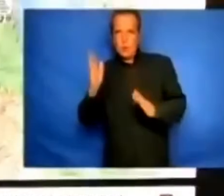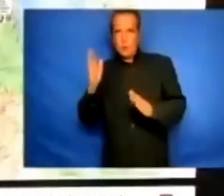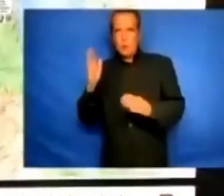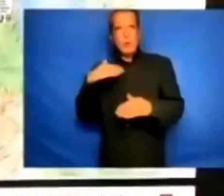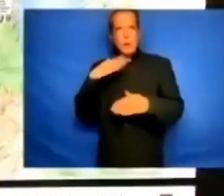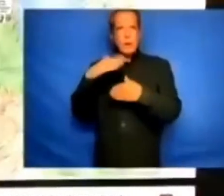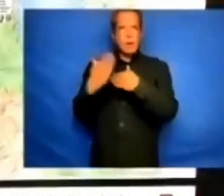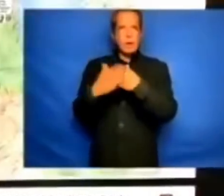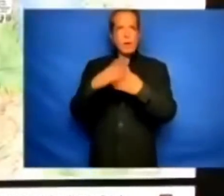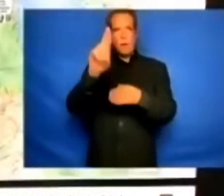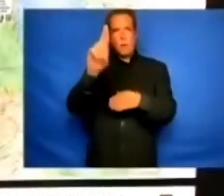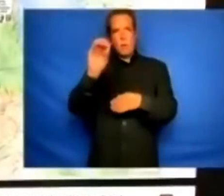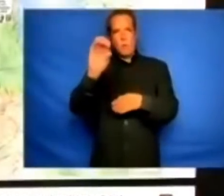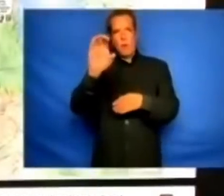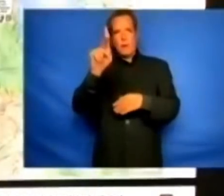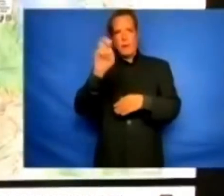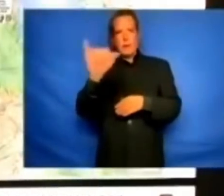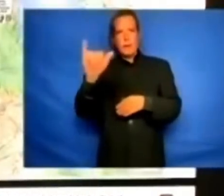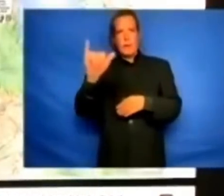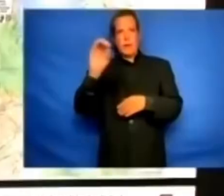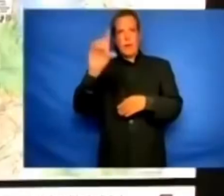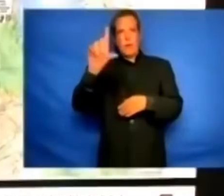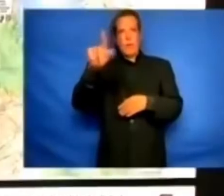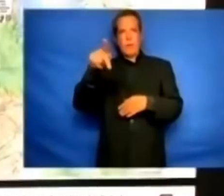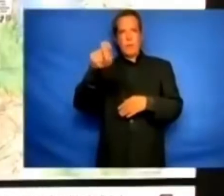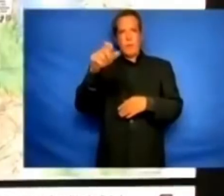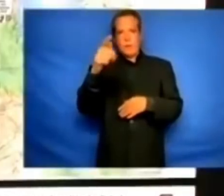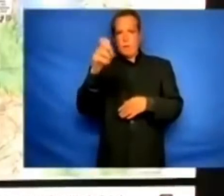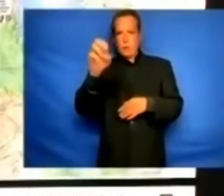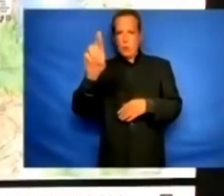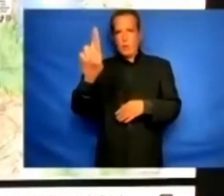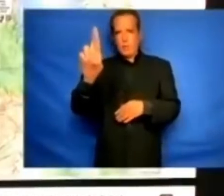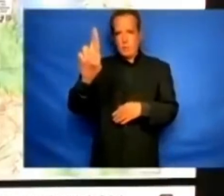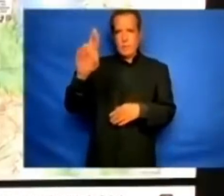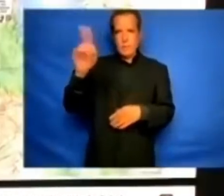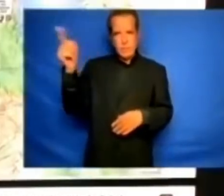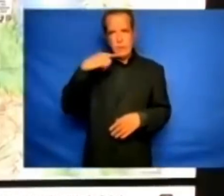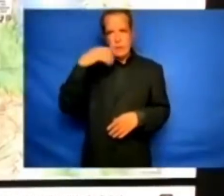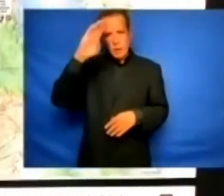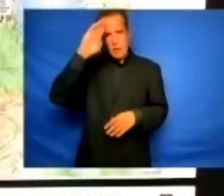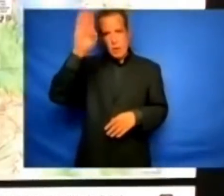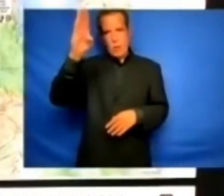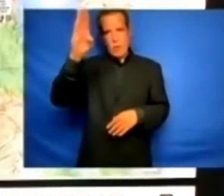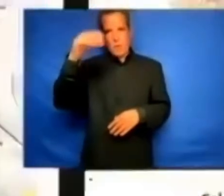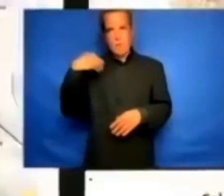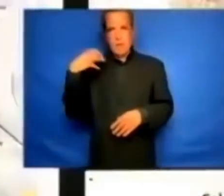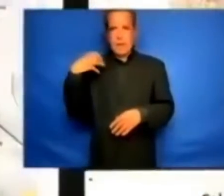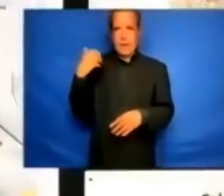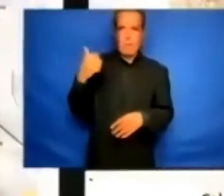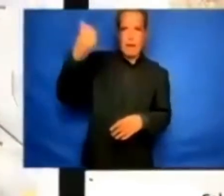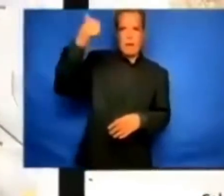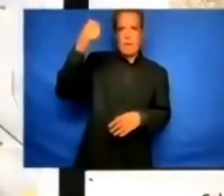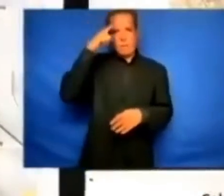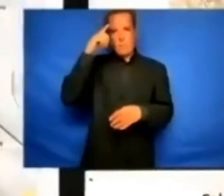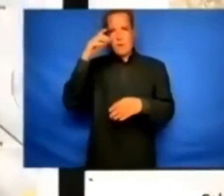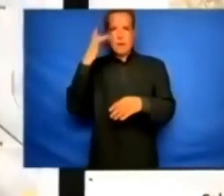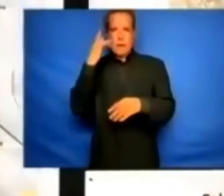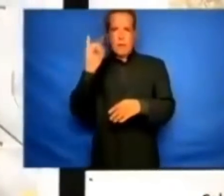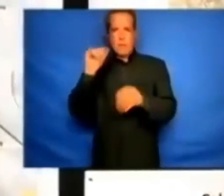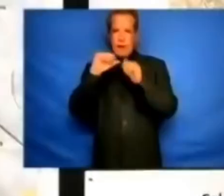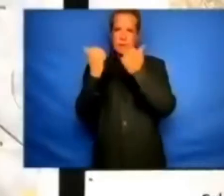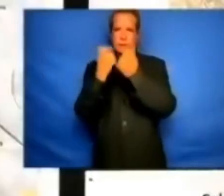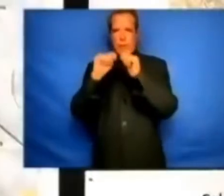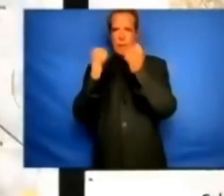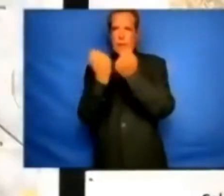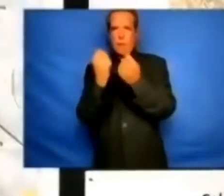Opliger. Good evening. My name is Rocky Opliger. I'm the Incident Commander for California Interagency Incident Management Team 4. Again,